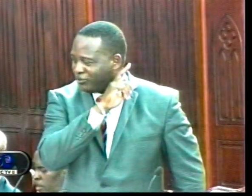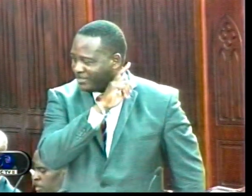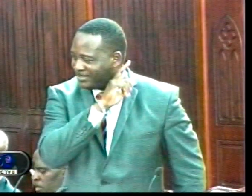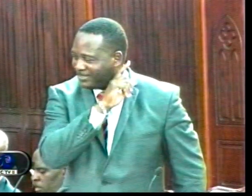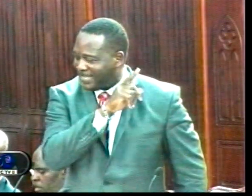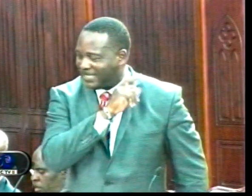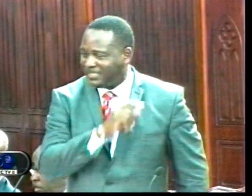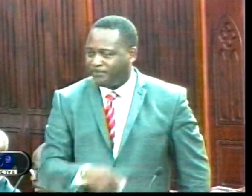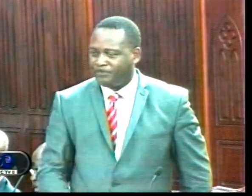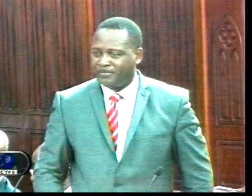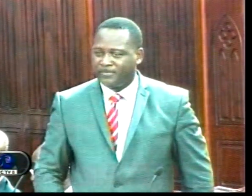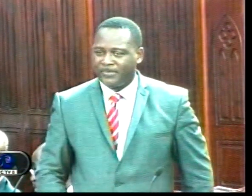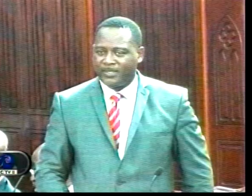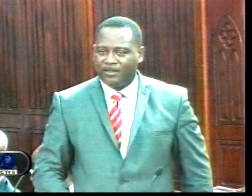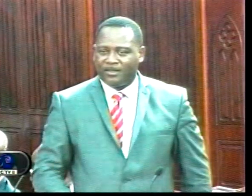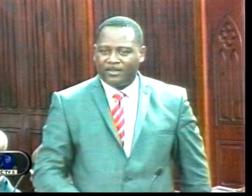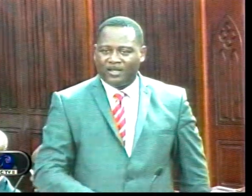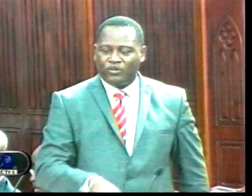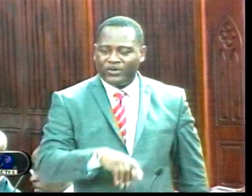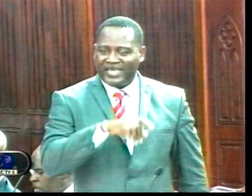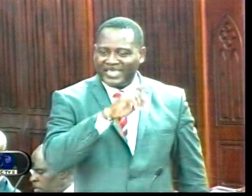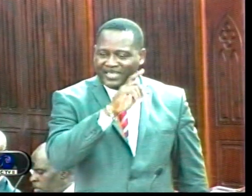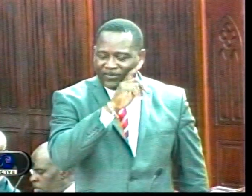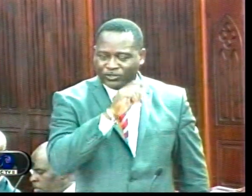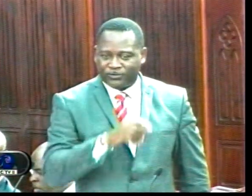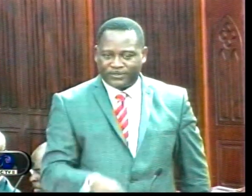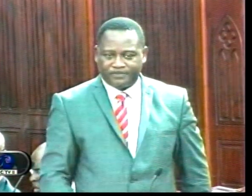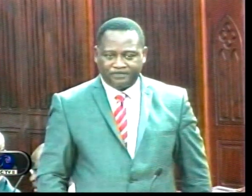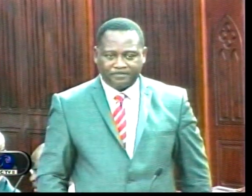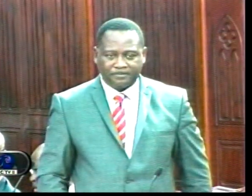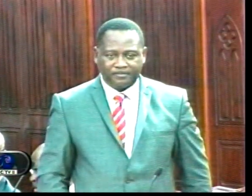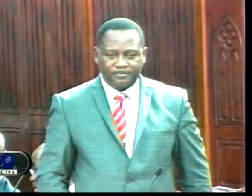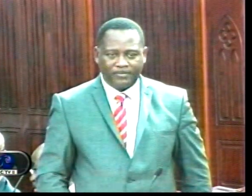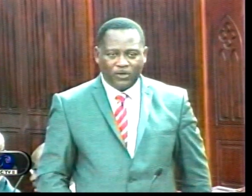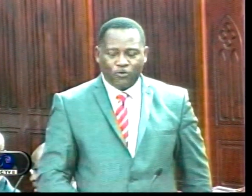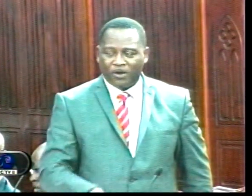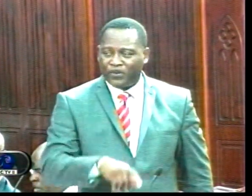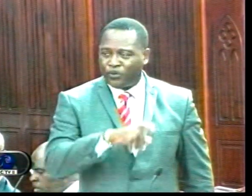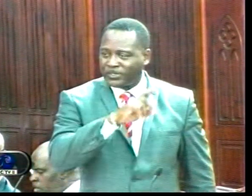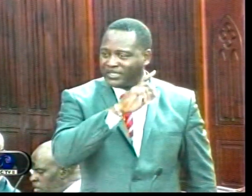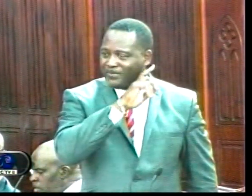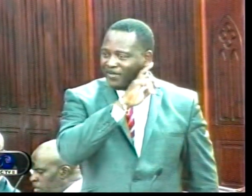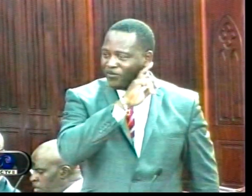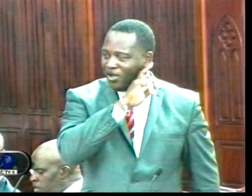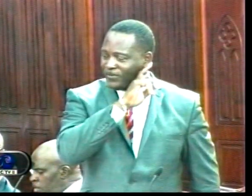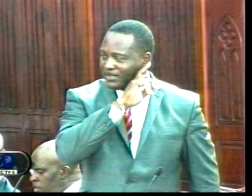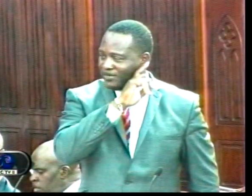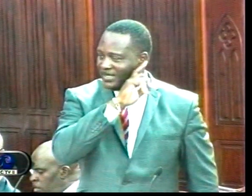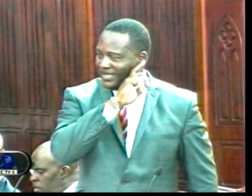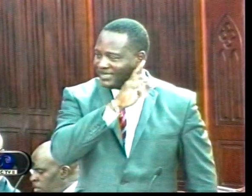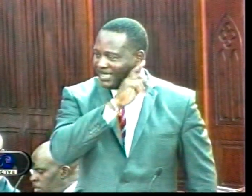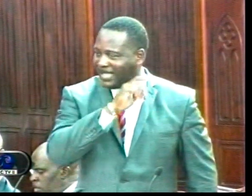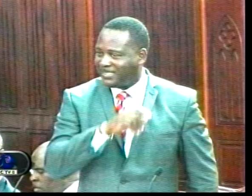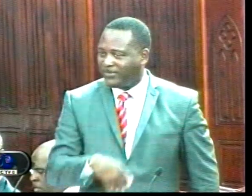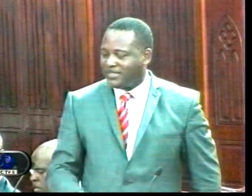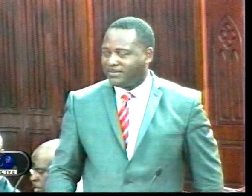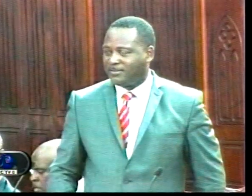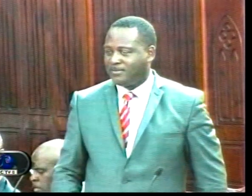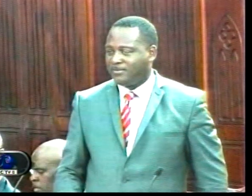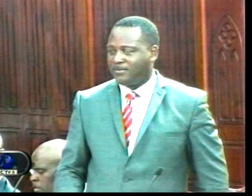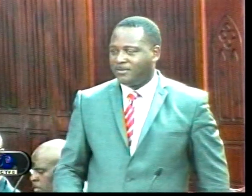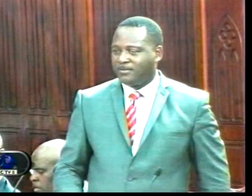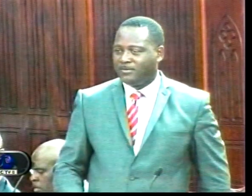issue in this society about individuals who are purported to be involved in some illicit